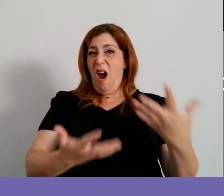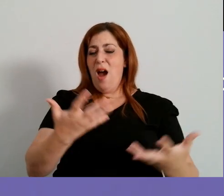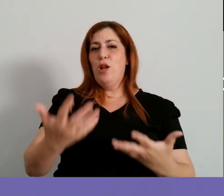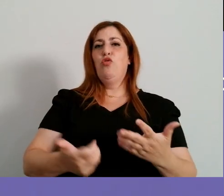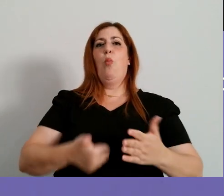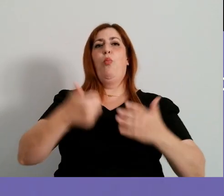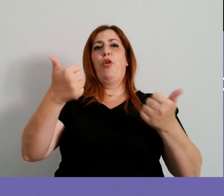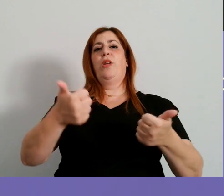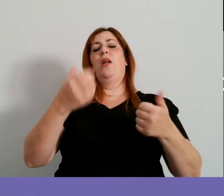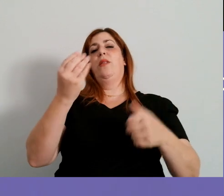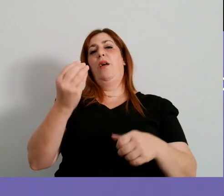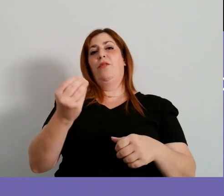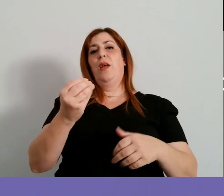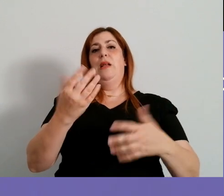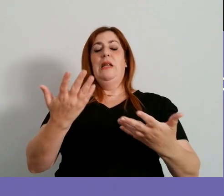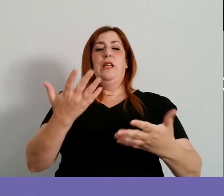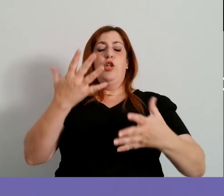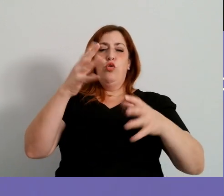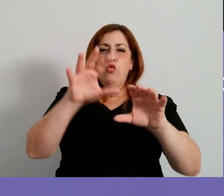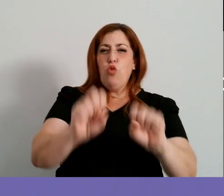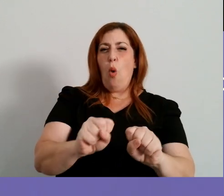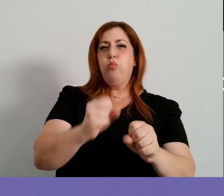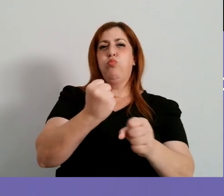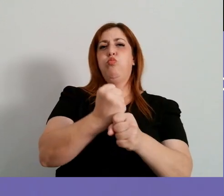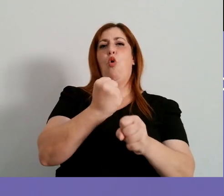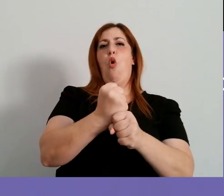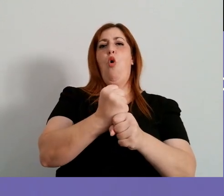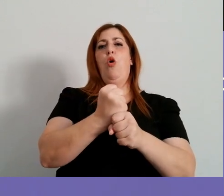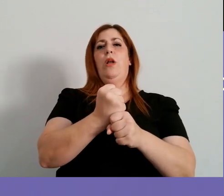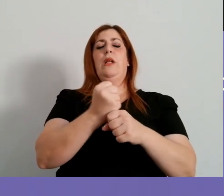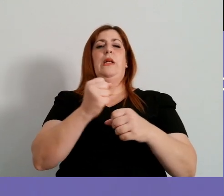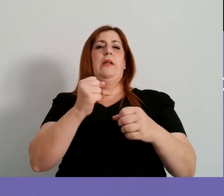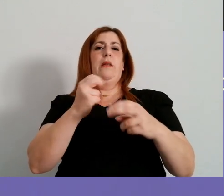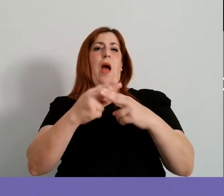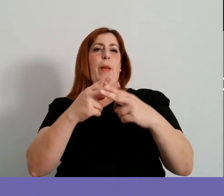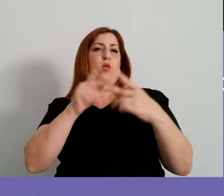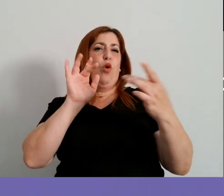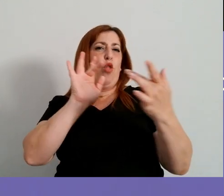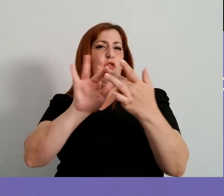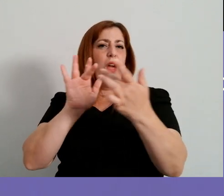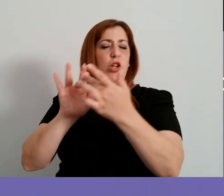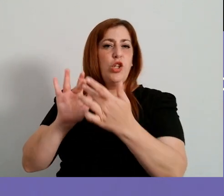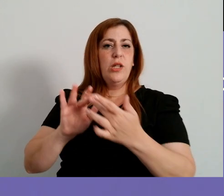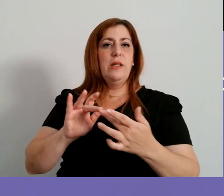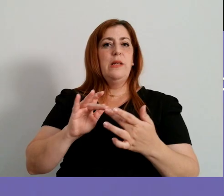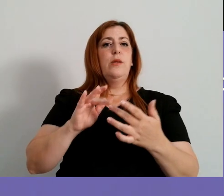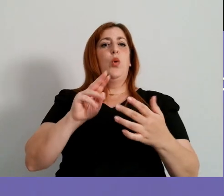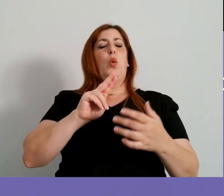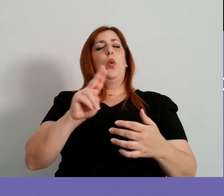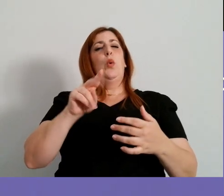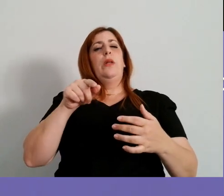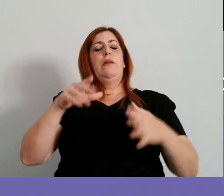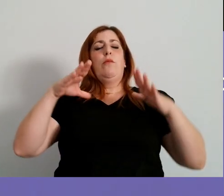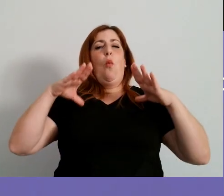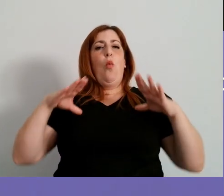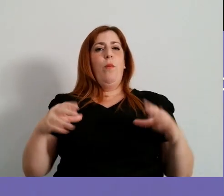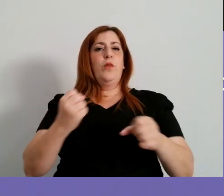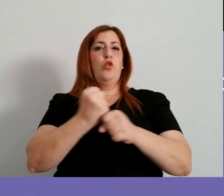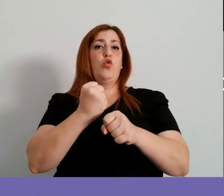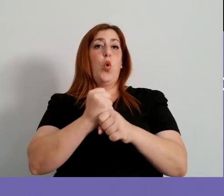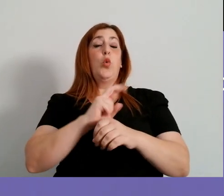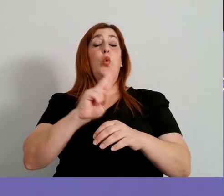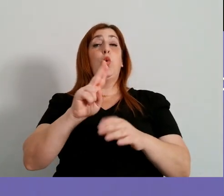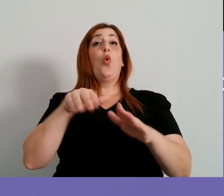keeping employment and making connections, making sure that you're comfortable at work and that you're able to move up in